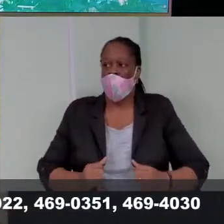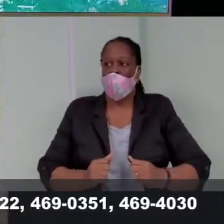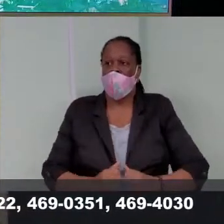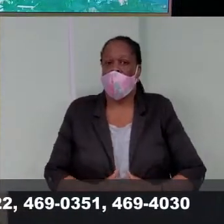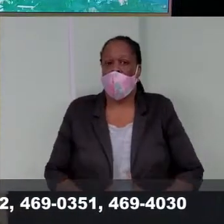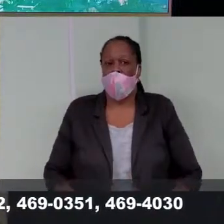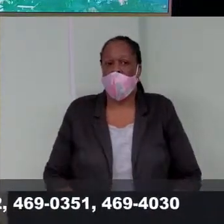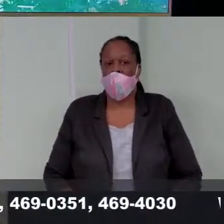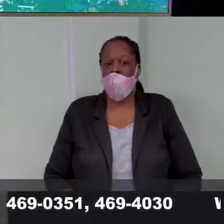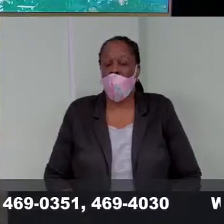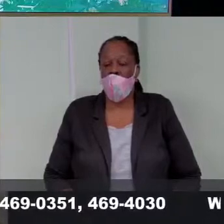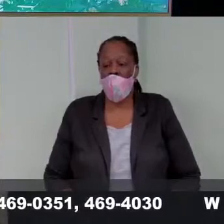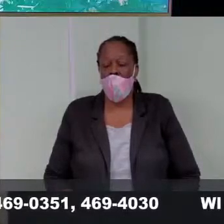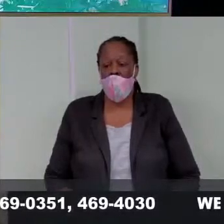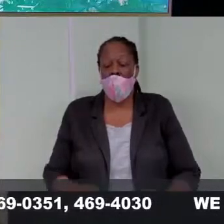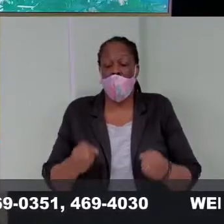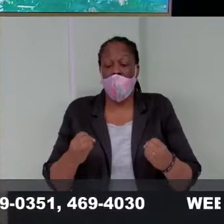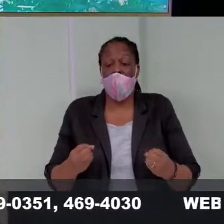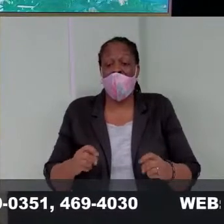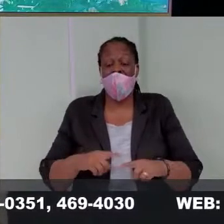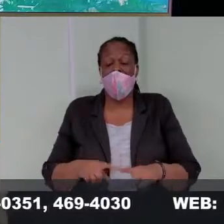travelers.